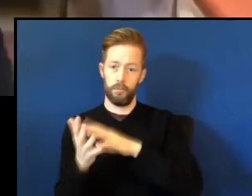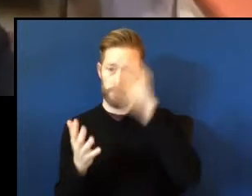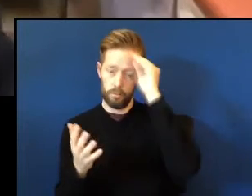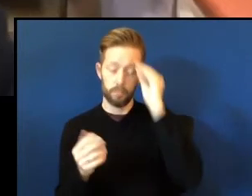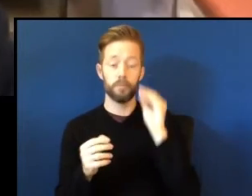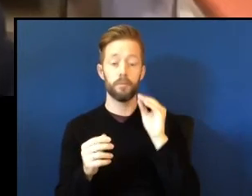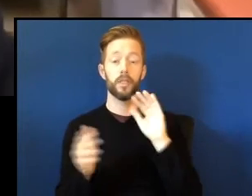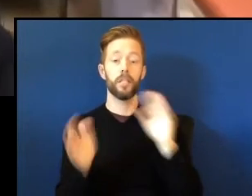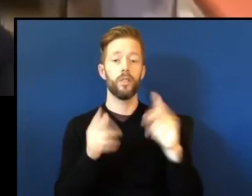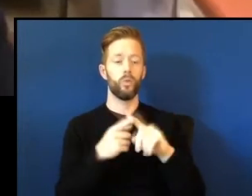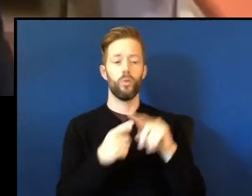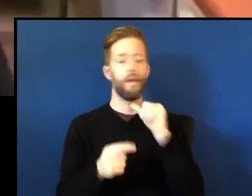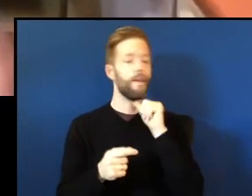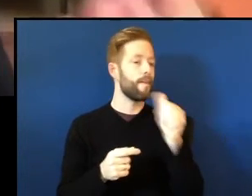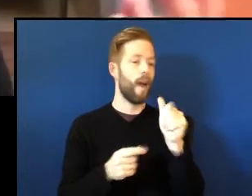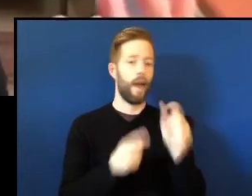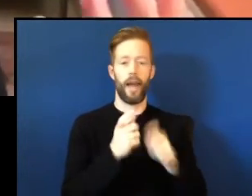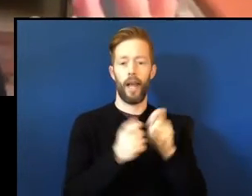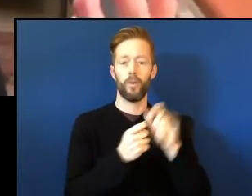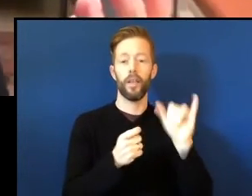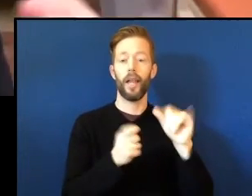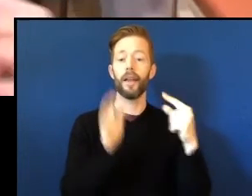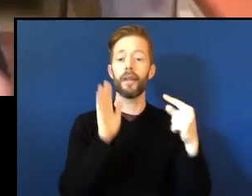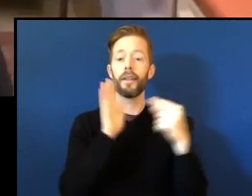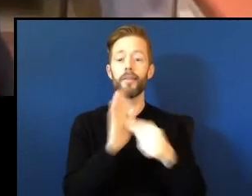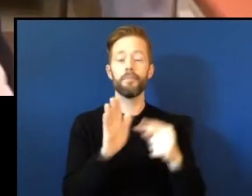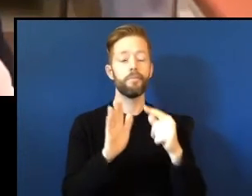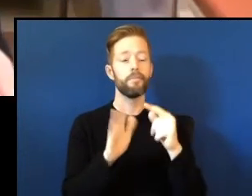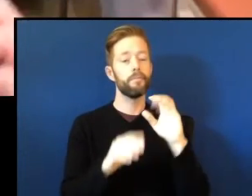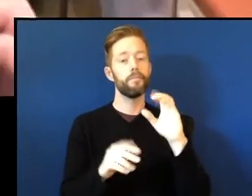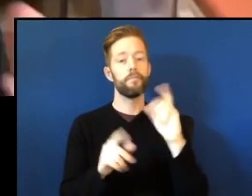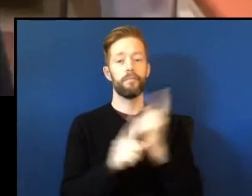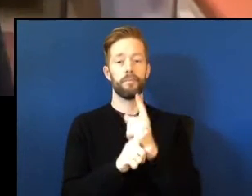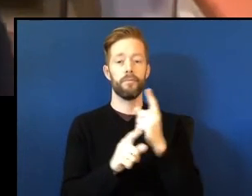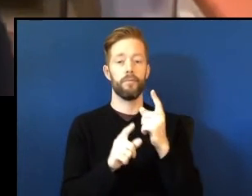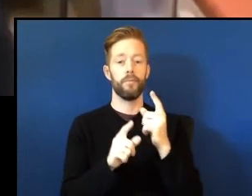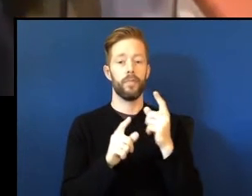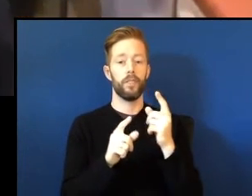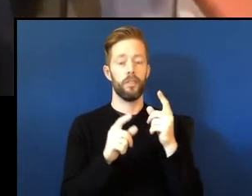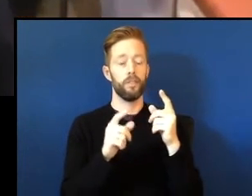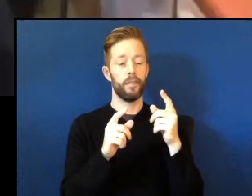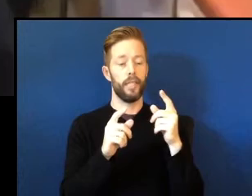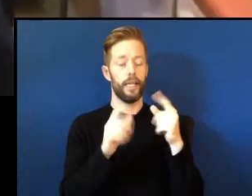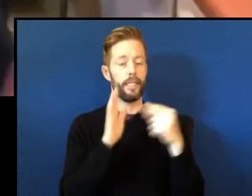to inaccurate, right? Like that classic example of the pizza